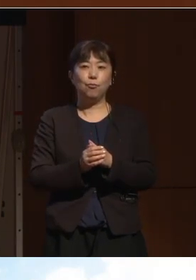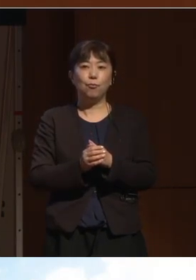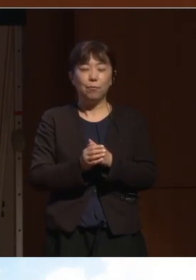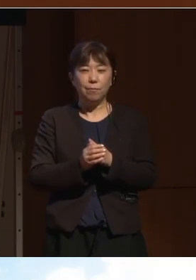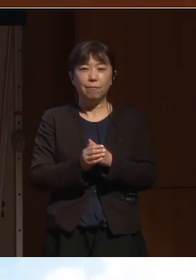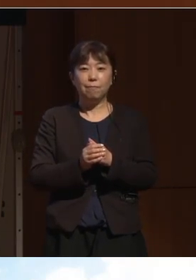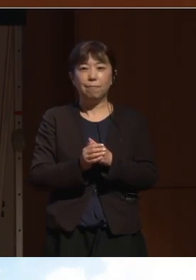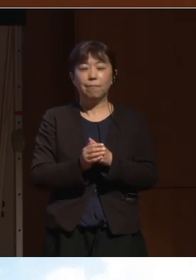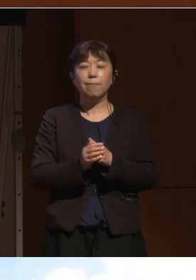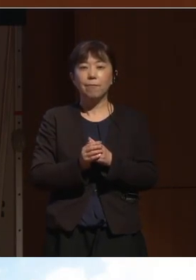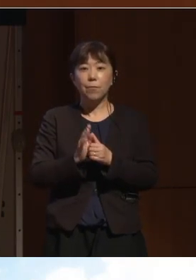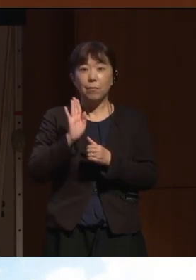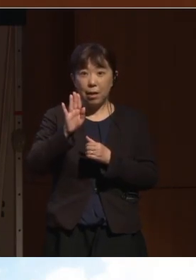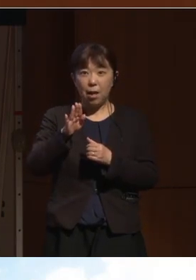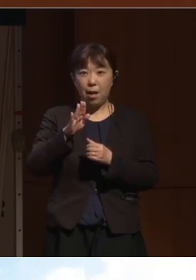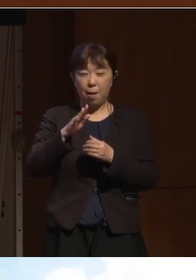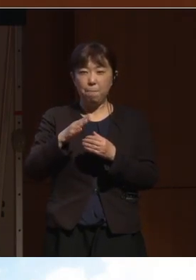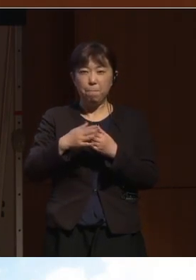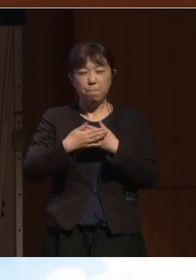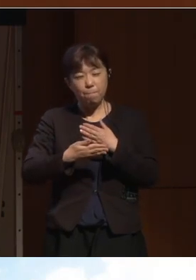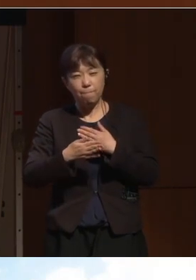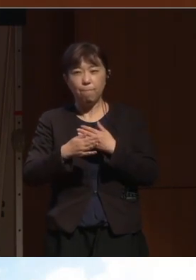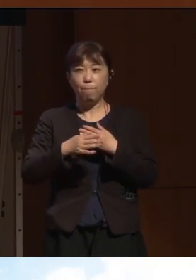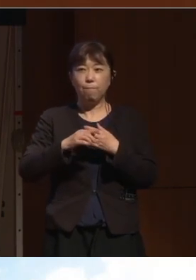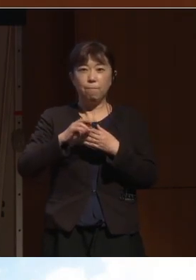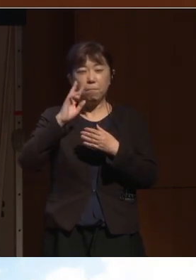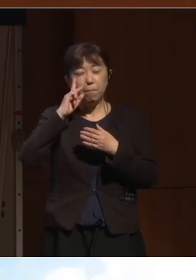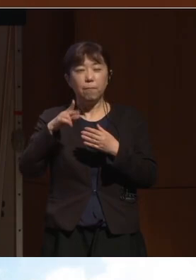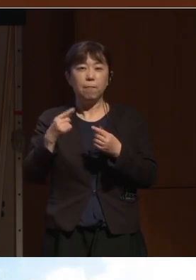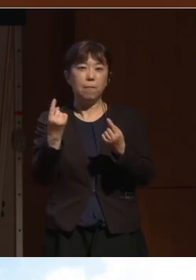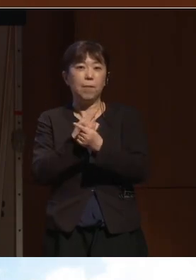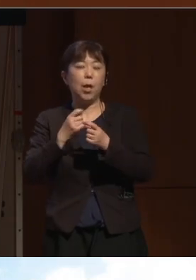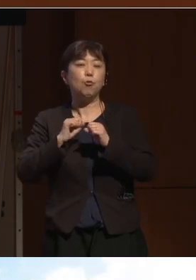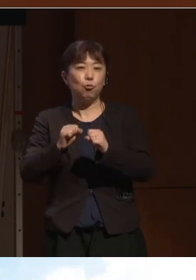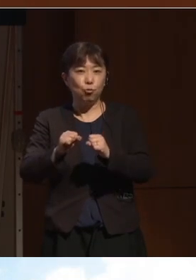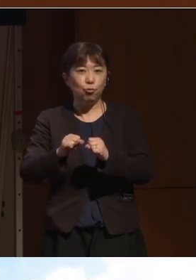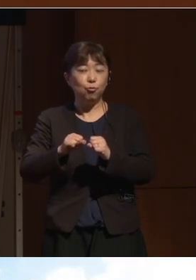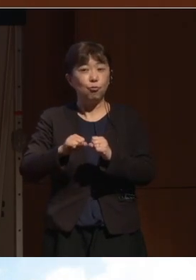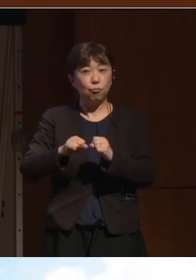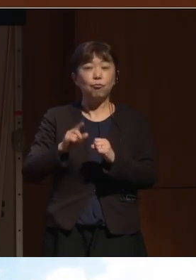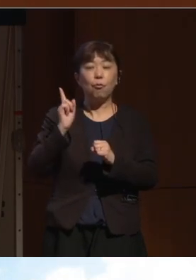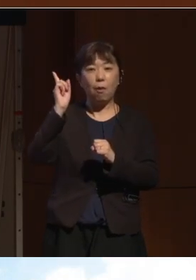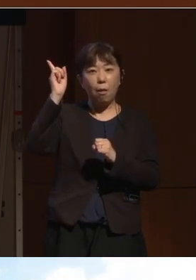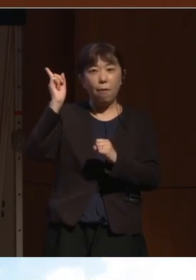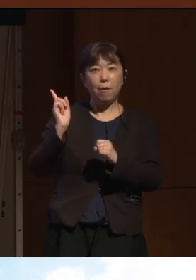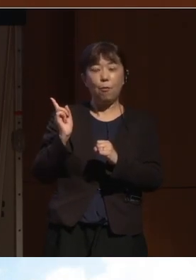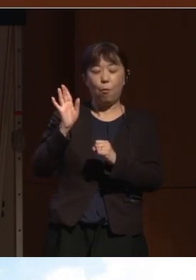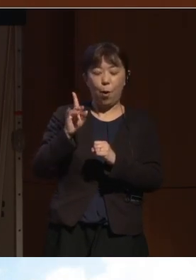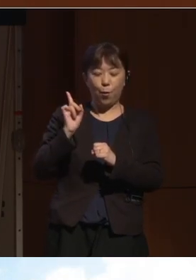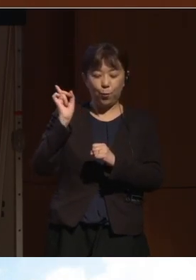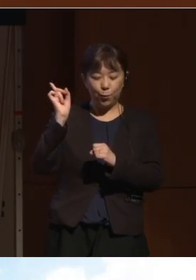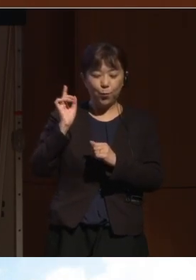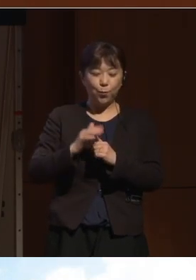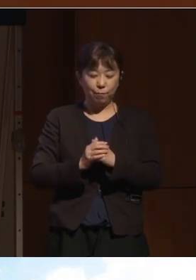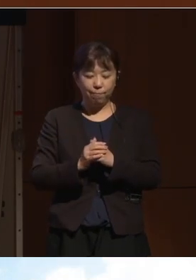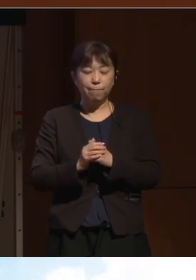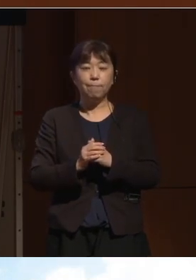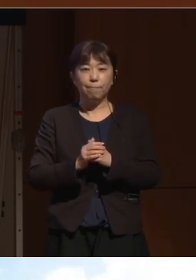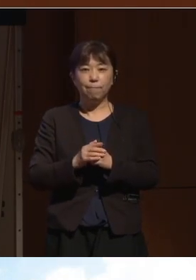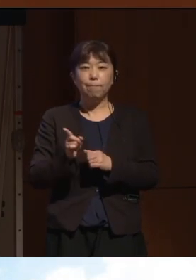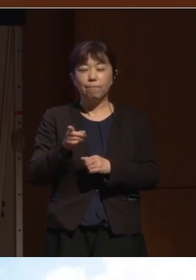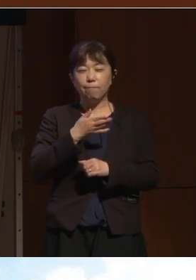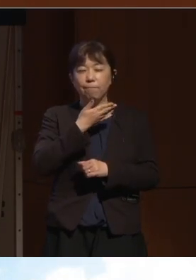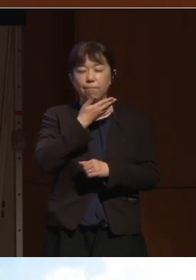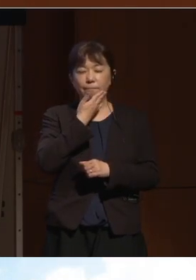key areas that are listed on this slide are really at the heart of the way that we collaborate. I don't want to talk too much about the